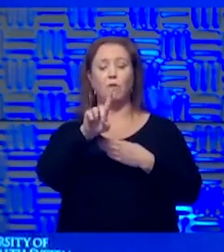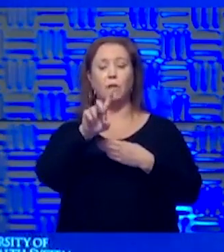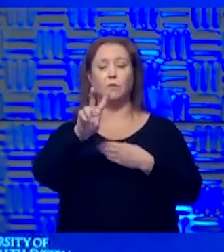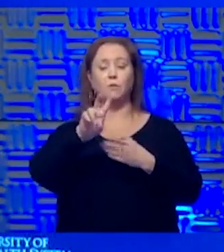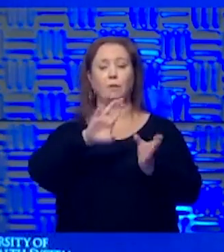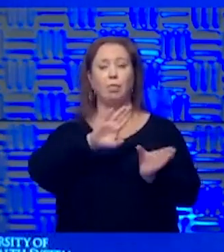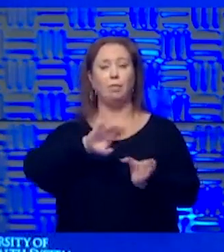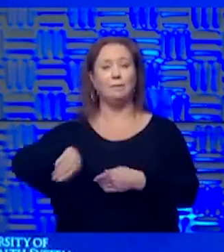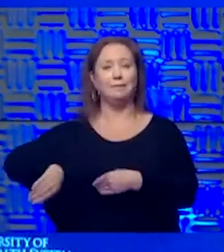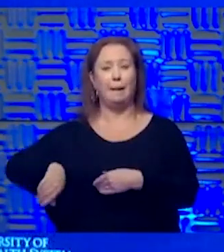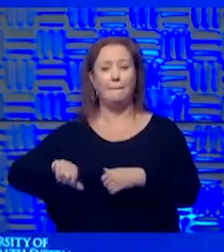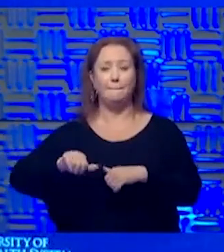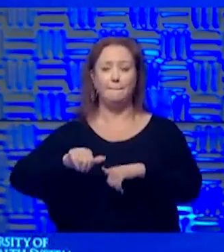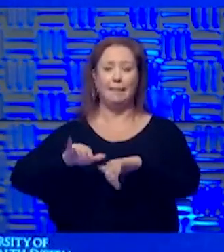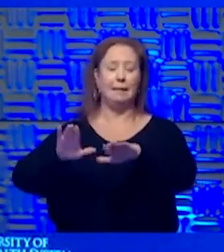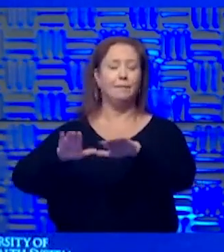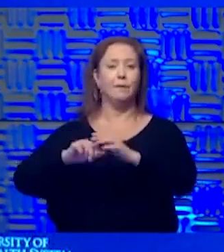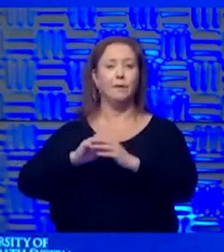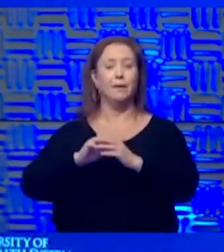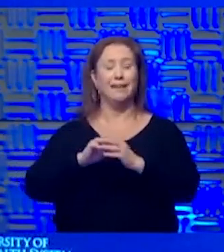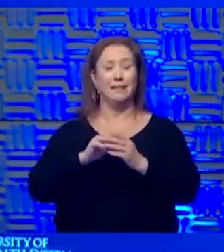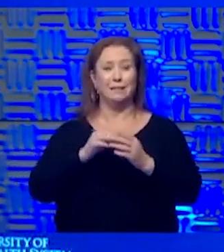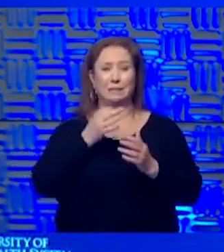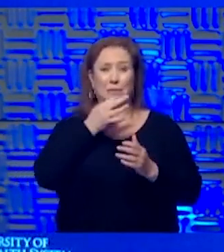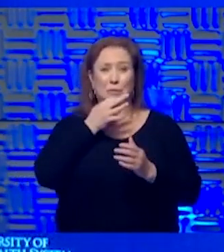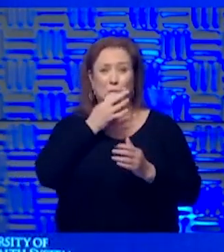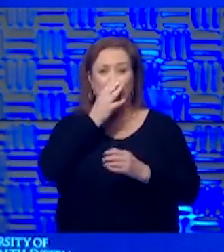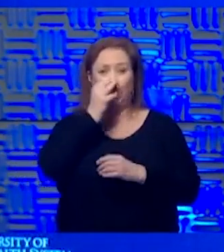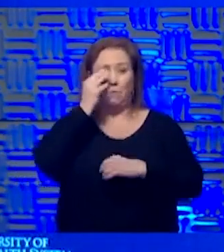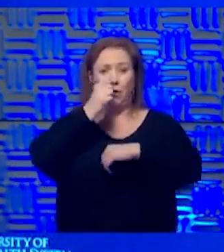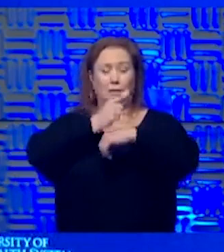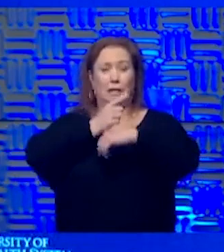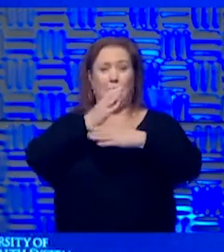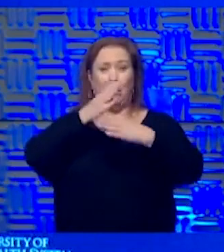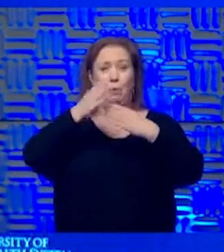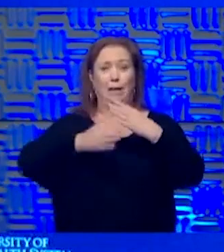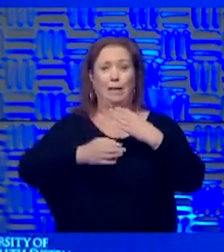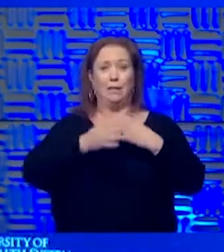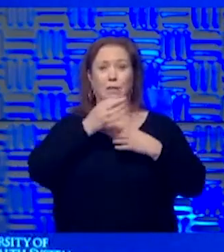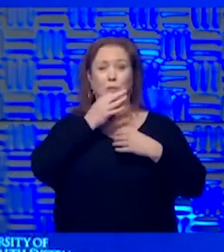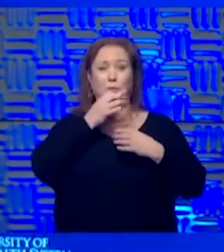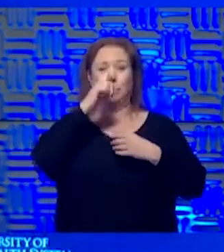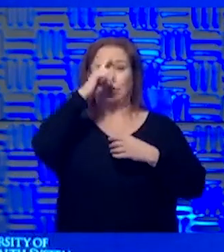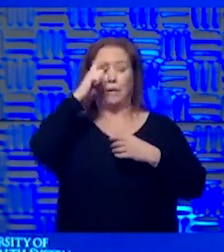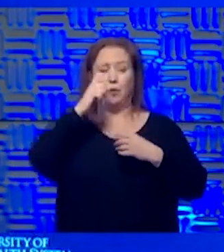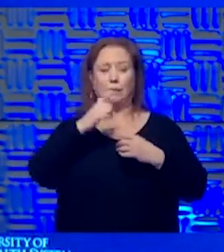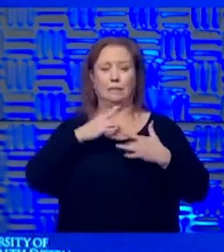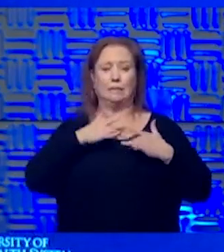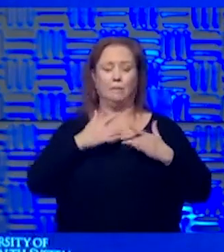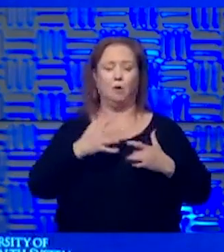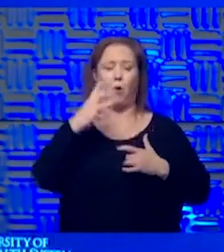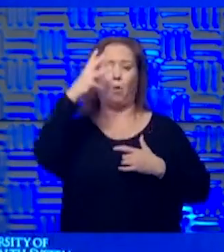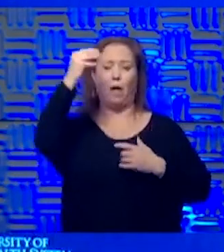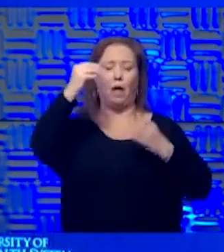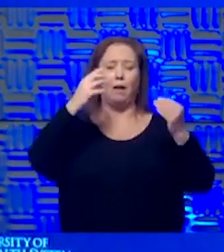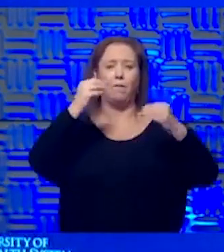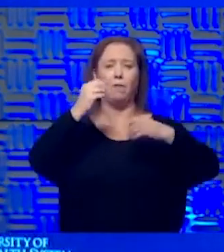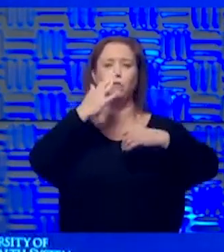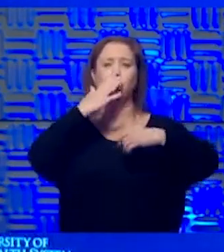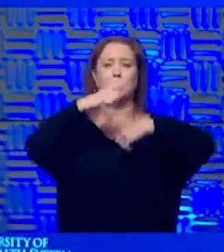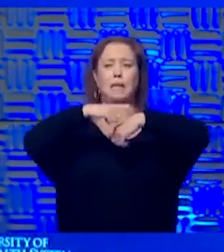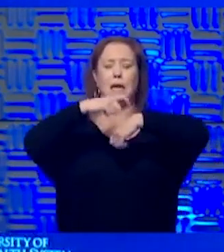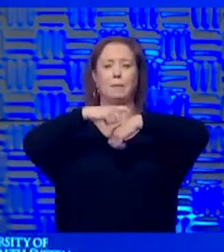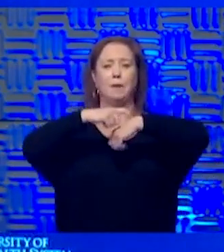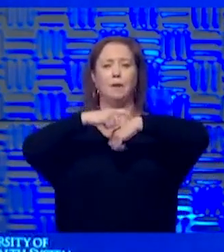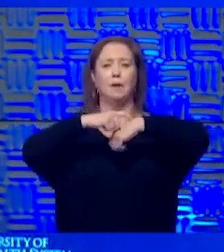stage right. We're coming up on Memorial Day weekend, which is the gateway to summer, right? That's the typical thing where we go out, we have a great time. We